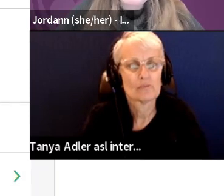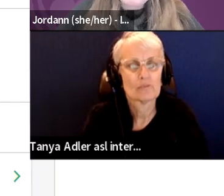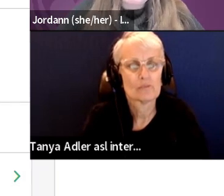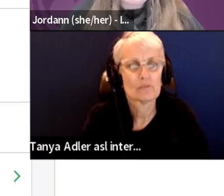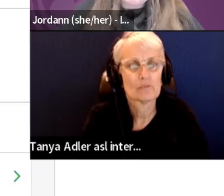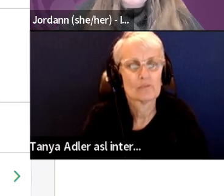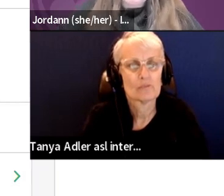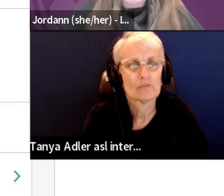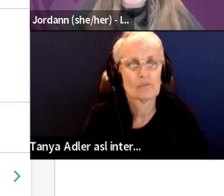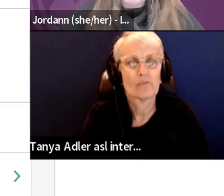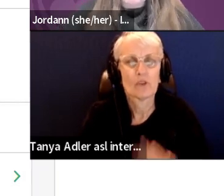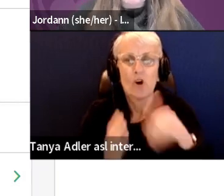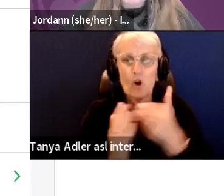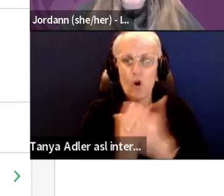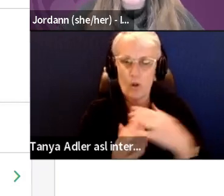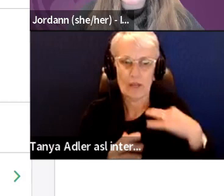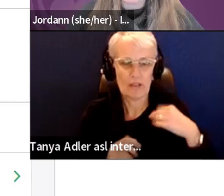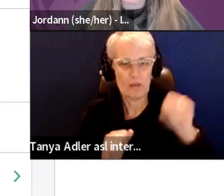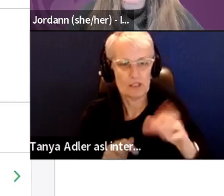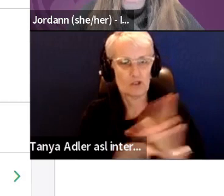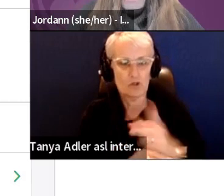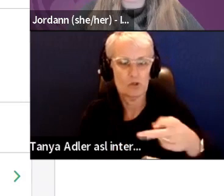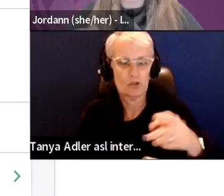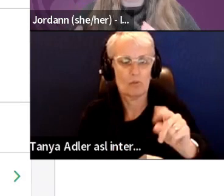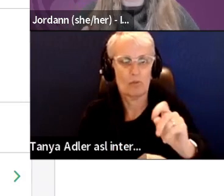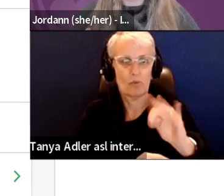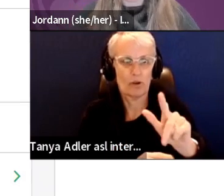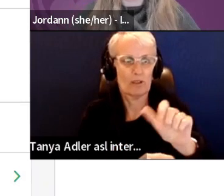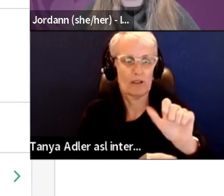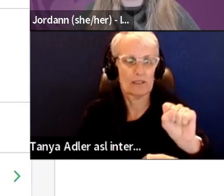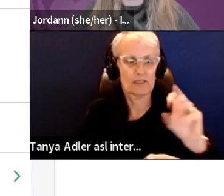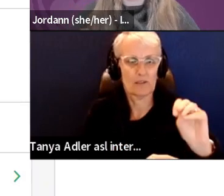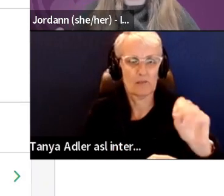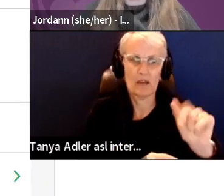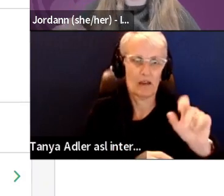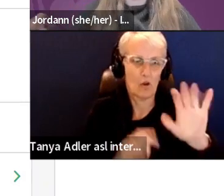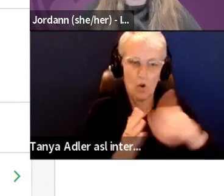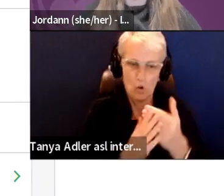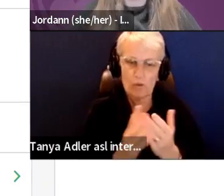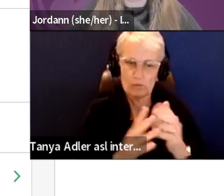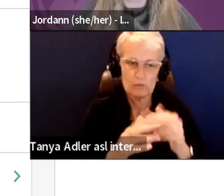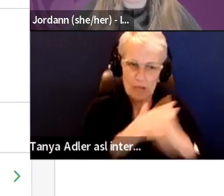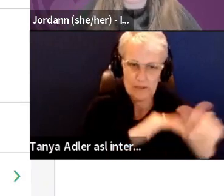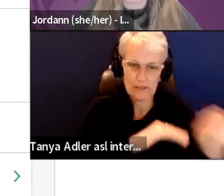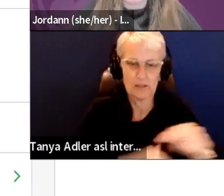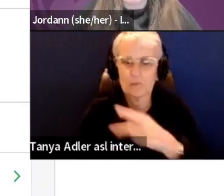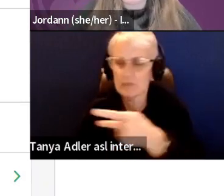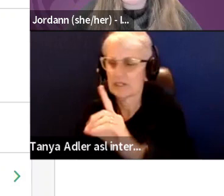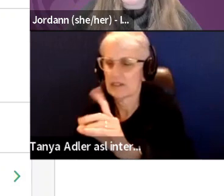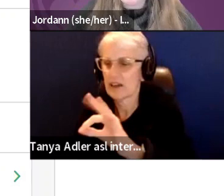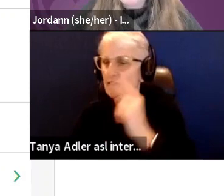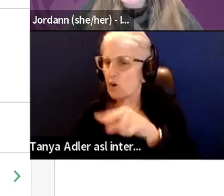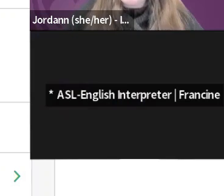must be submitted through the SM Apply portal, and that's due to the way we review applications, so that PDF is just for viewing purposes